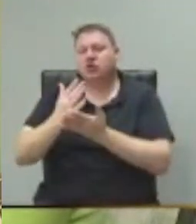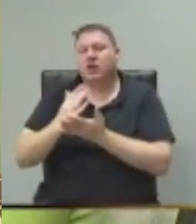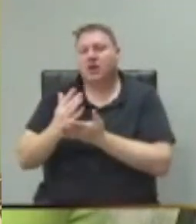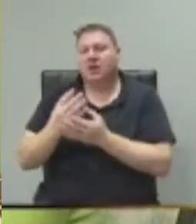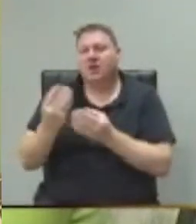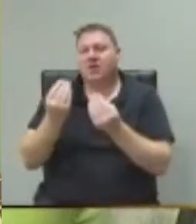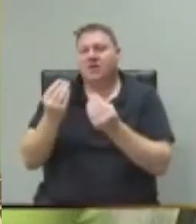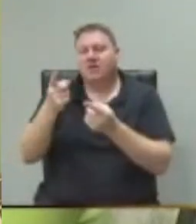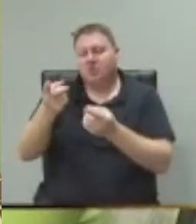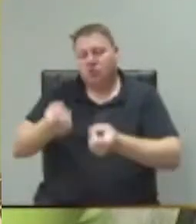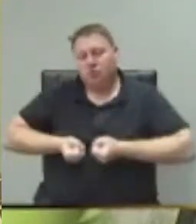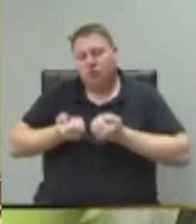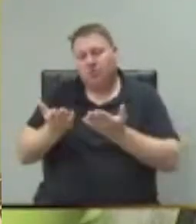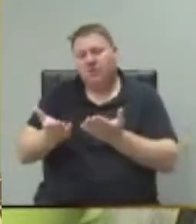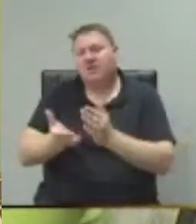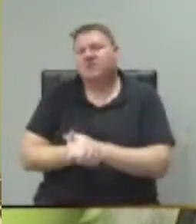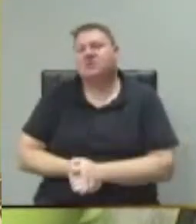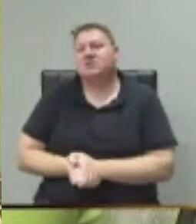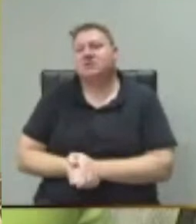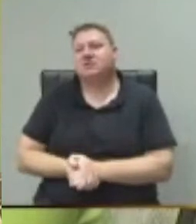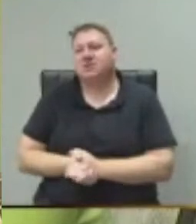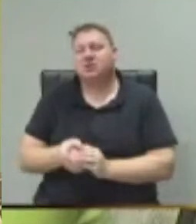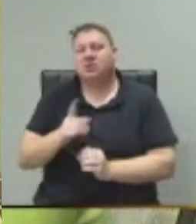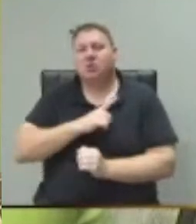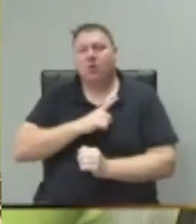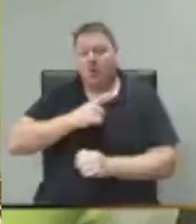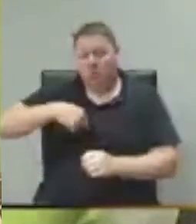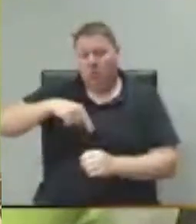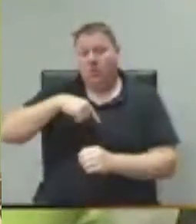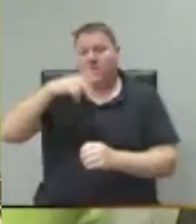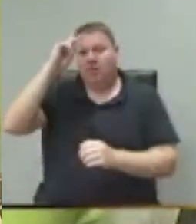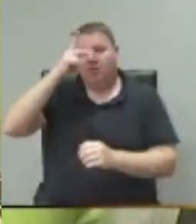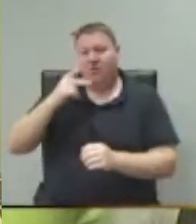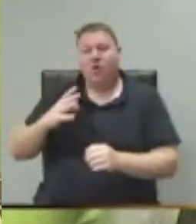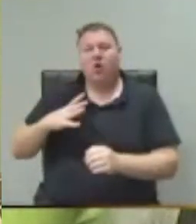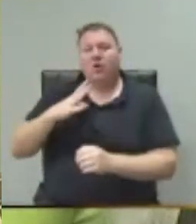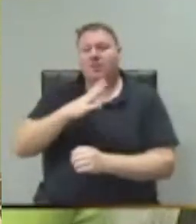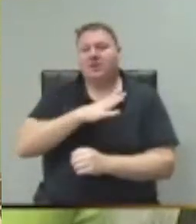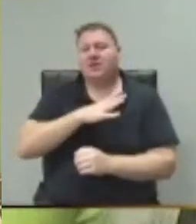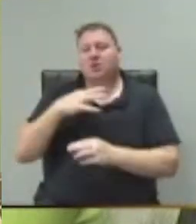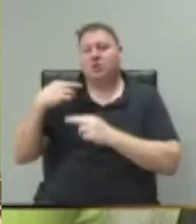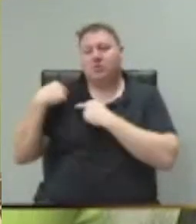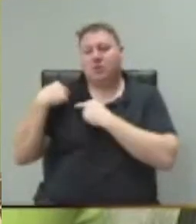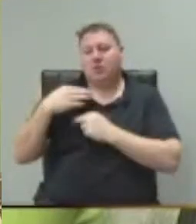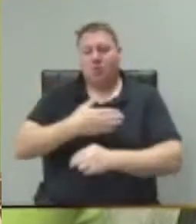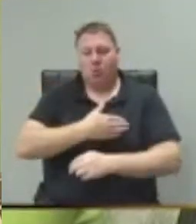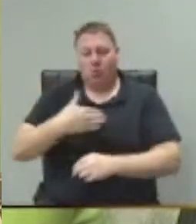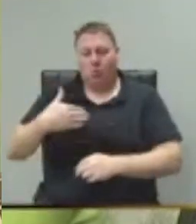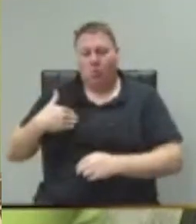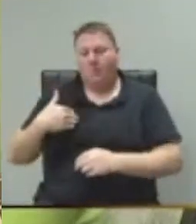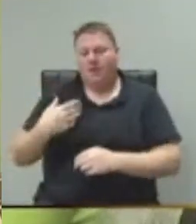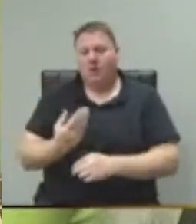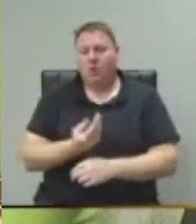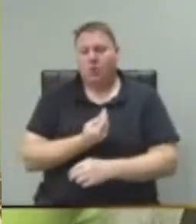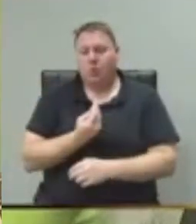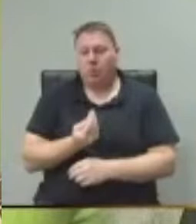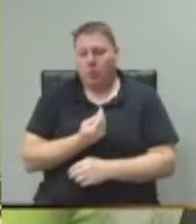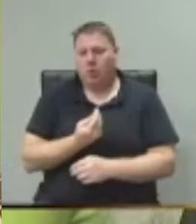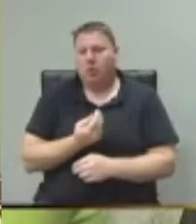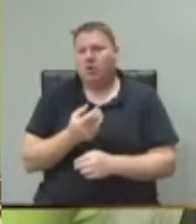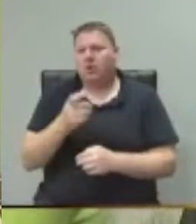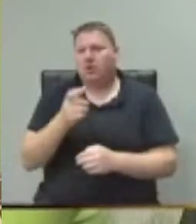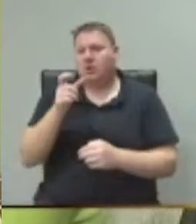the things that you presented, so that as the portfolio committee responsible for women,